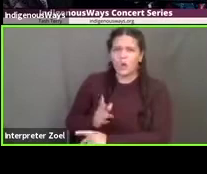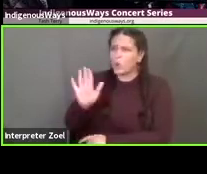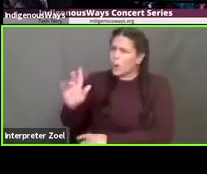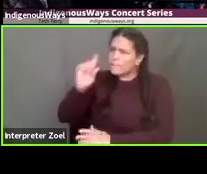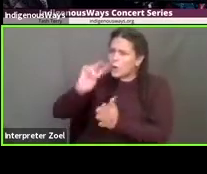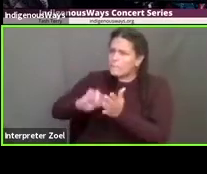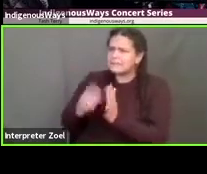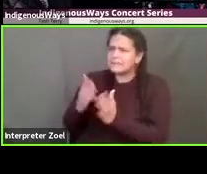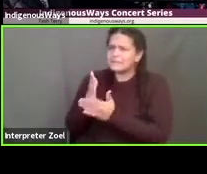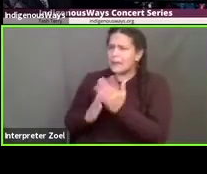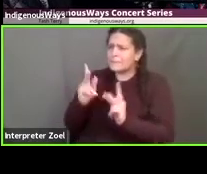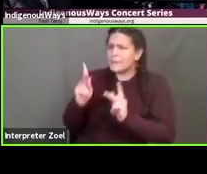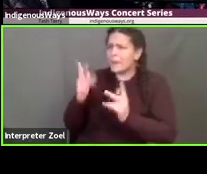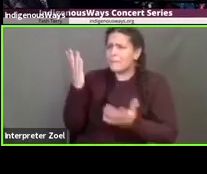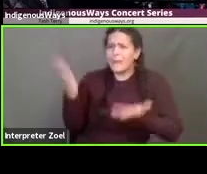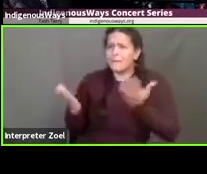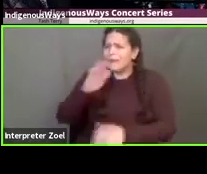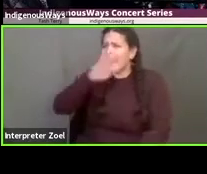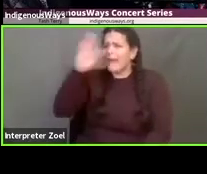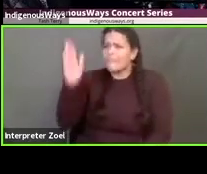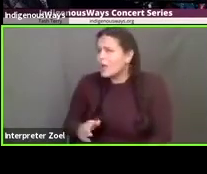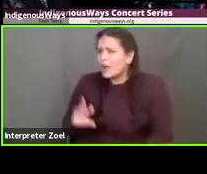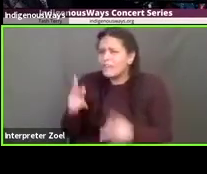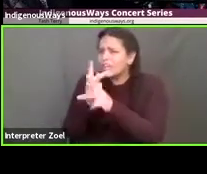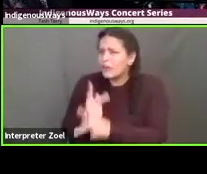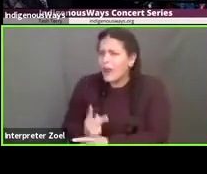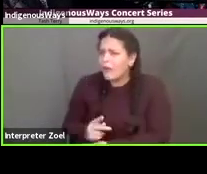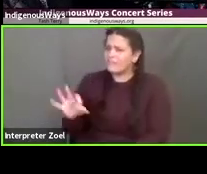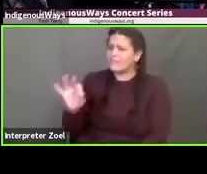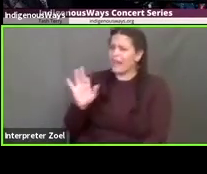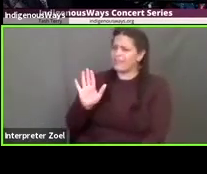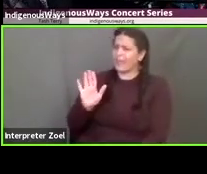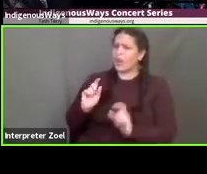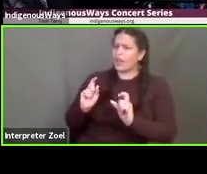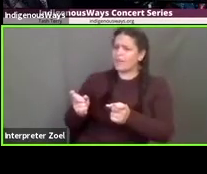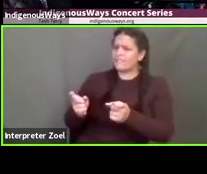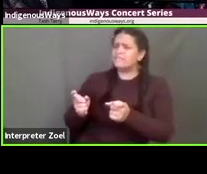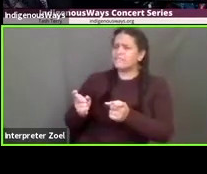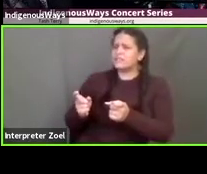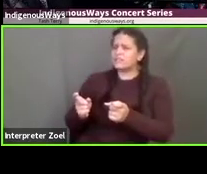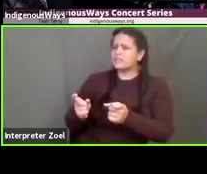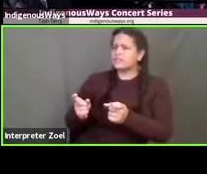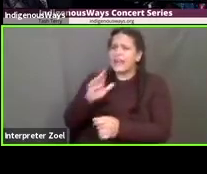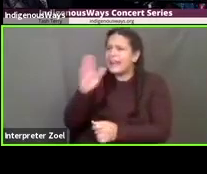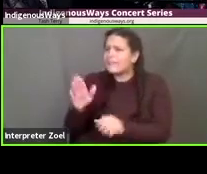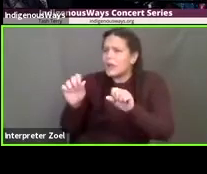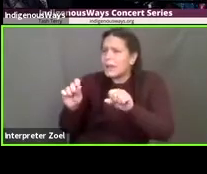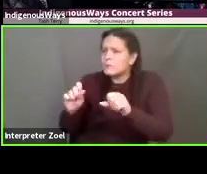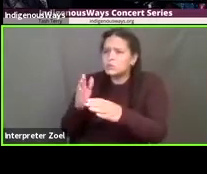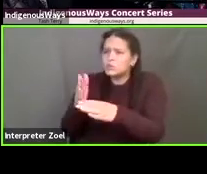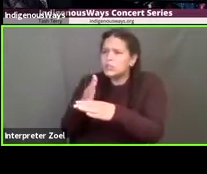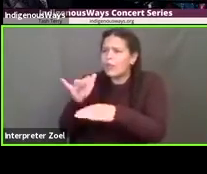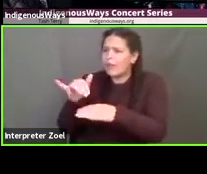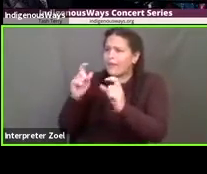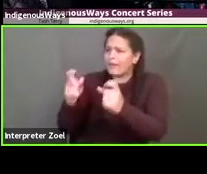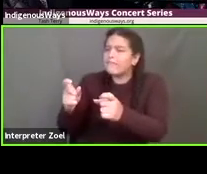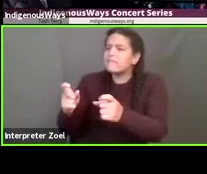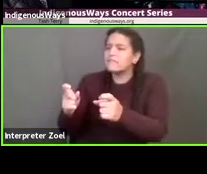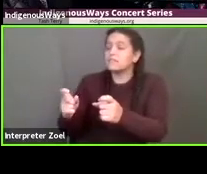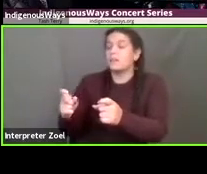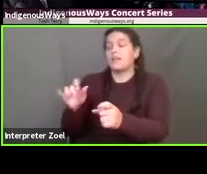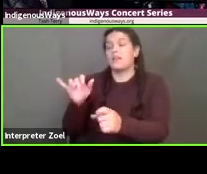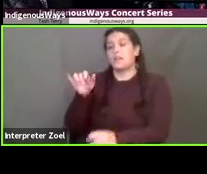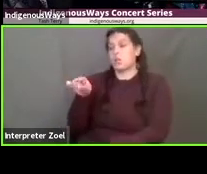reach that point of finding their gift and being able to share it, and you've done that, and that's incredible and